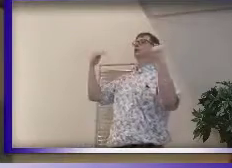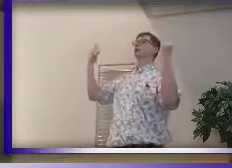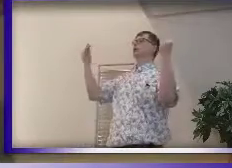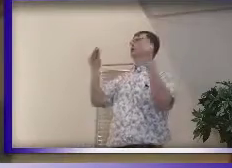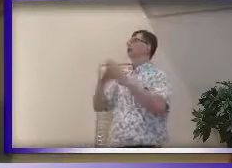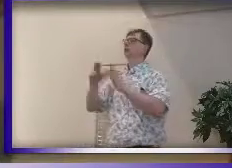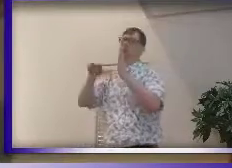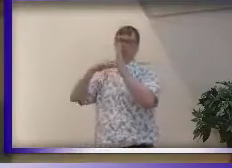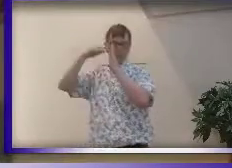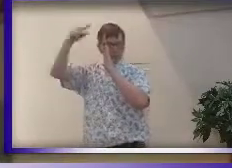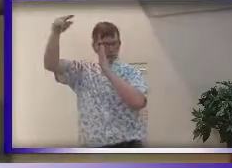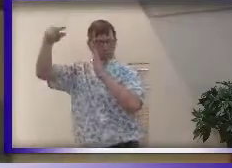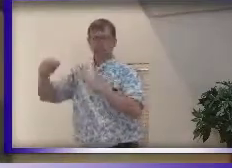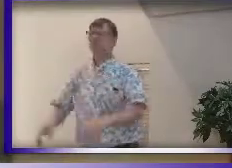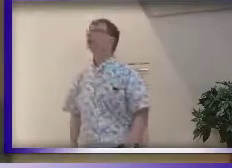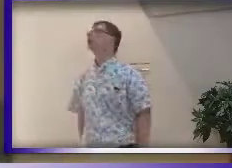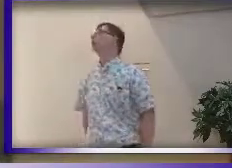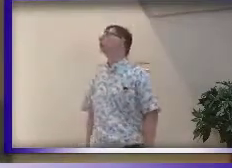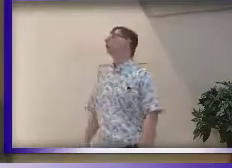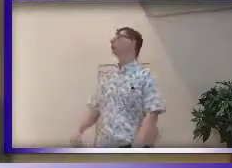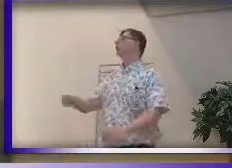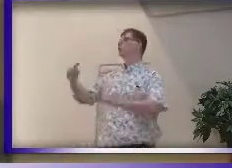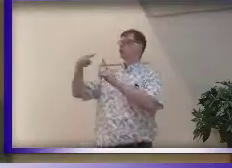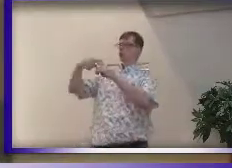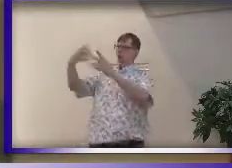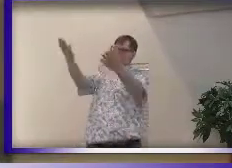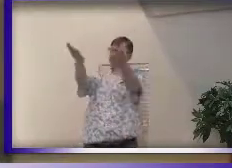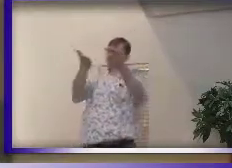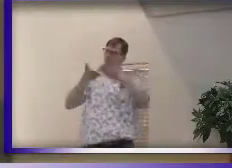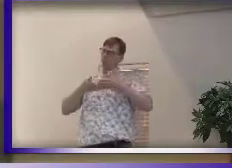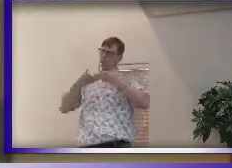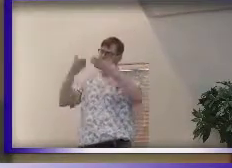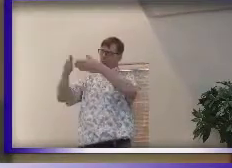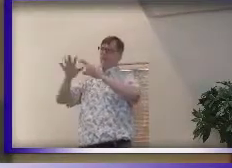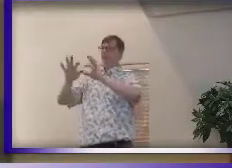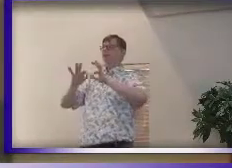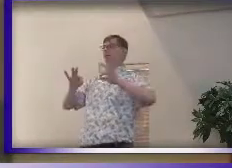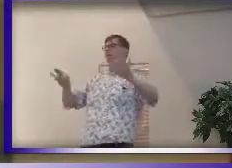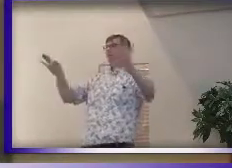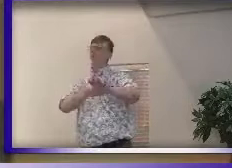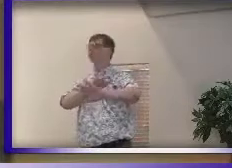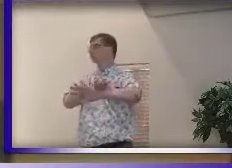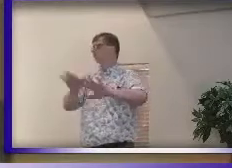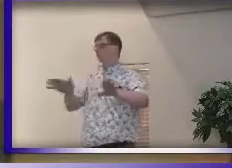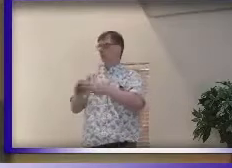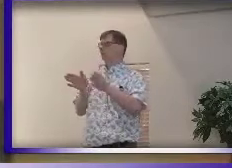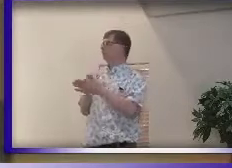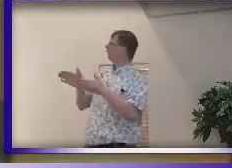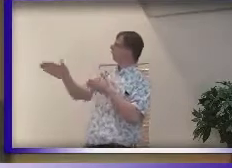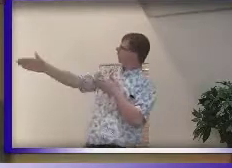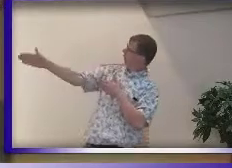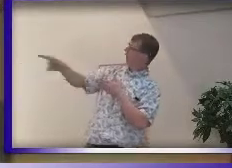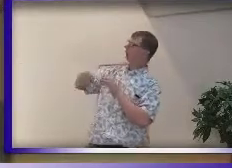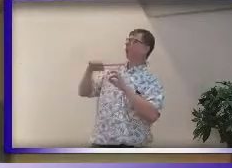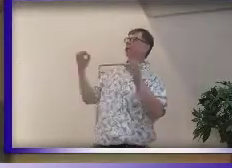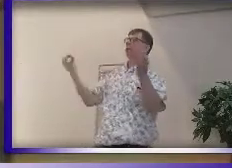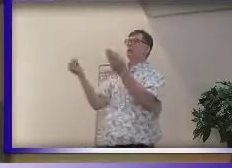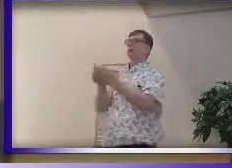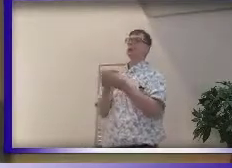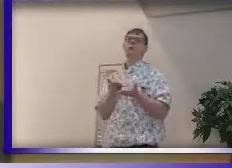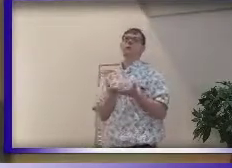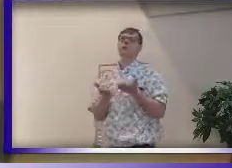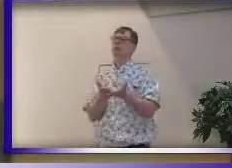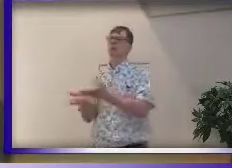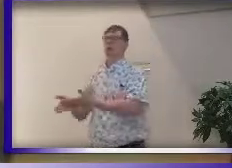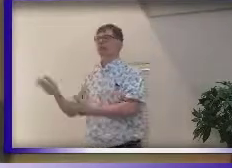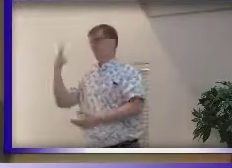could not go anywhere else, I could not serve in a way that was visible, forced me to go in my heart and